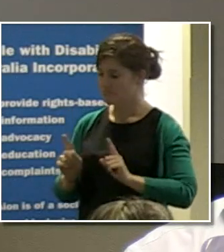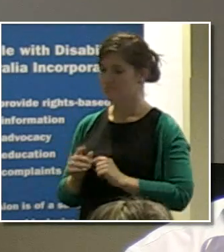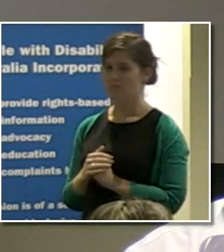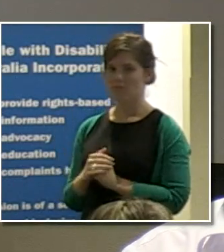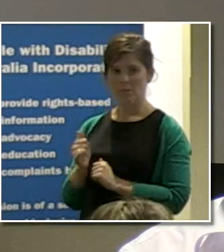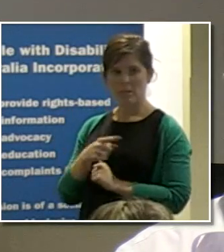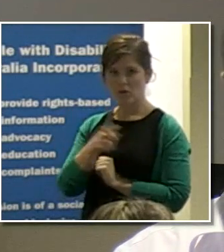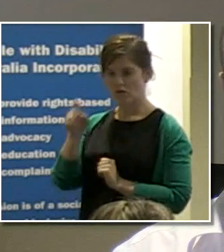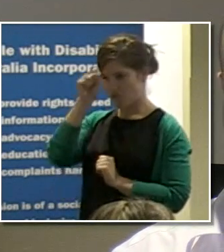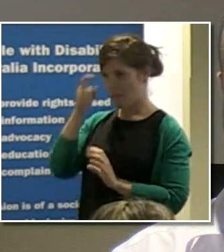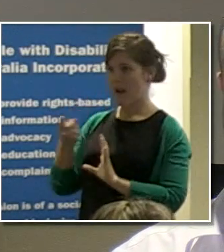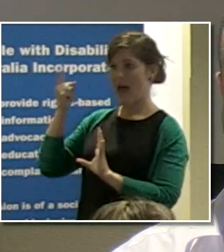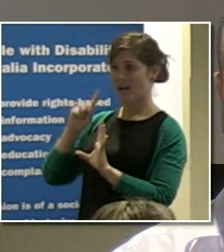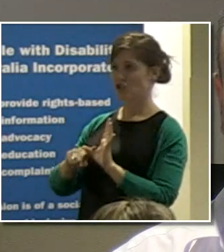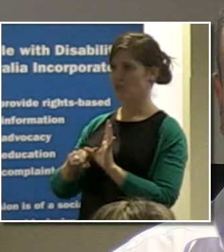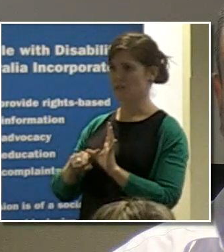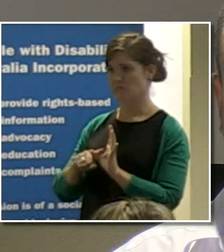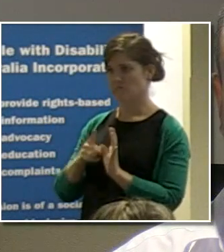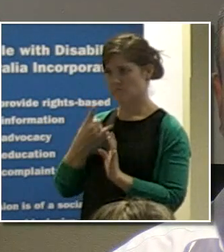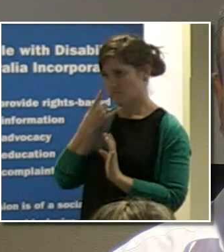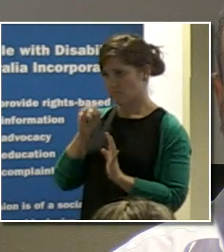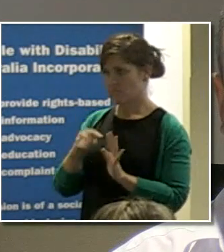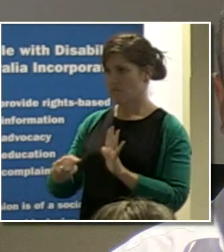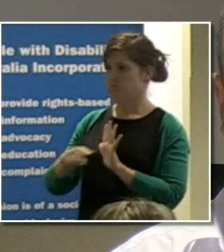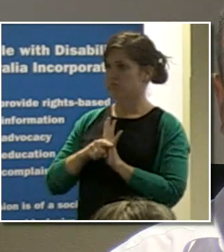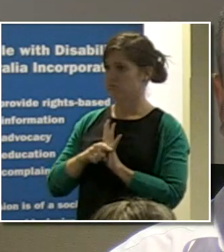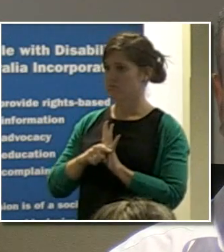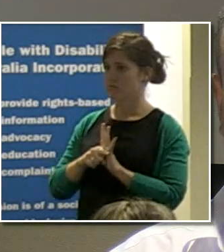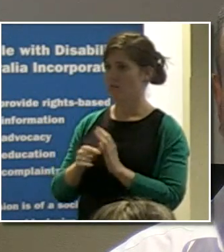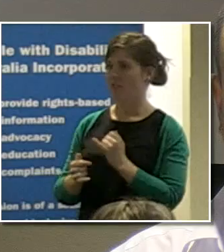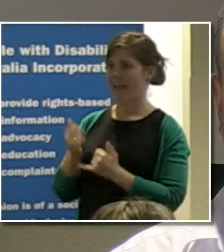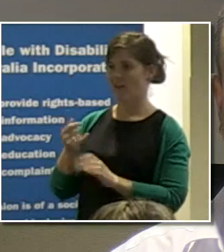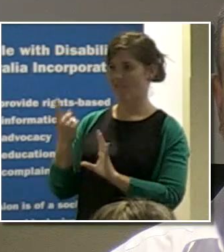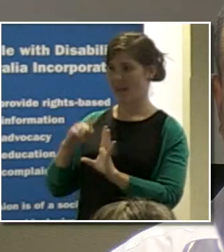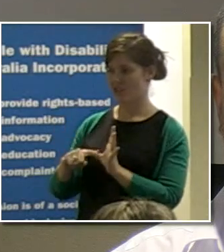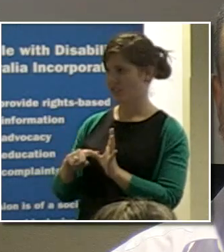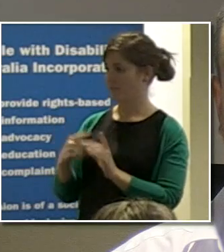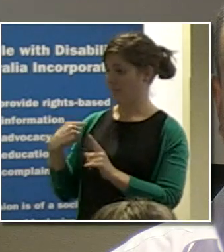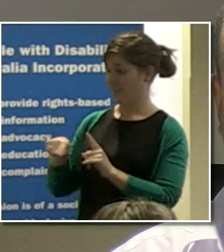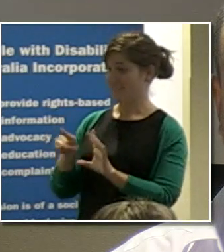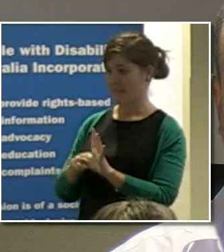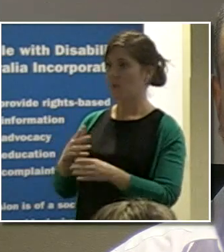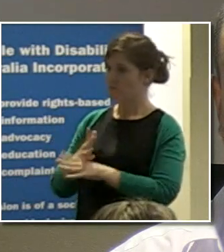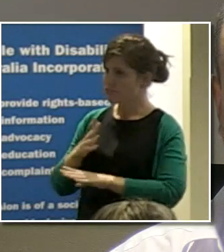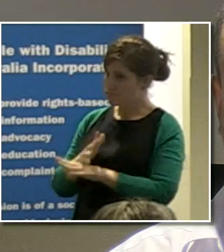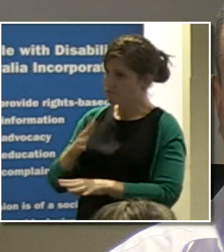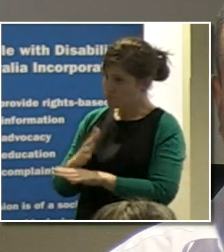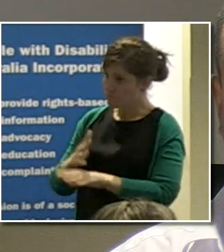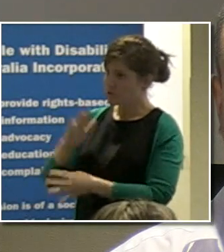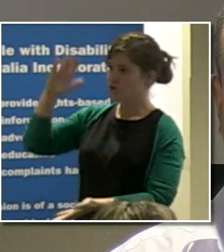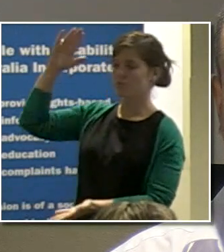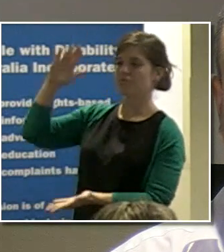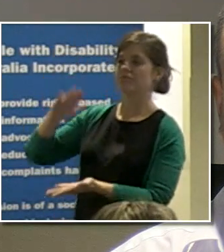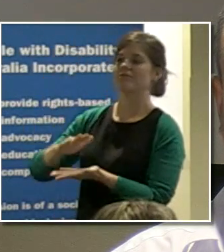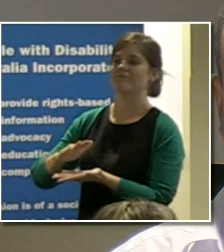we had a substantial deficit at the end of the year, and we've worked very hard this year to try and reduce that,